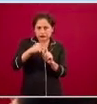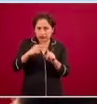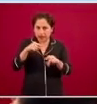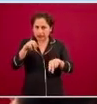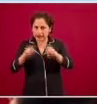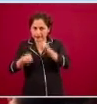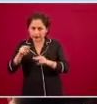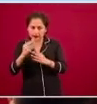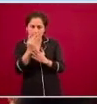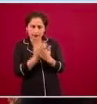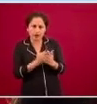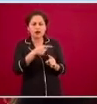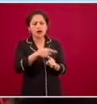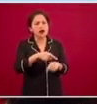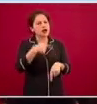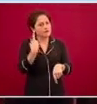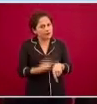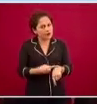you don't need to